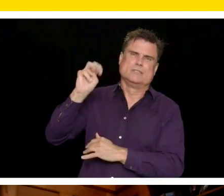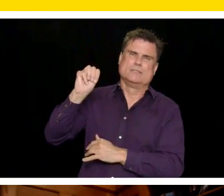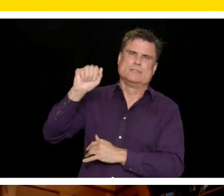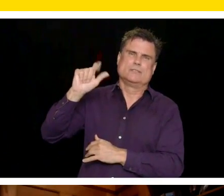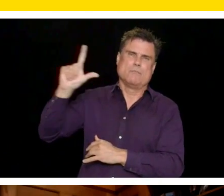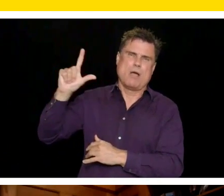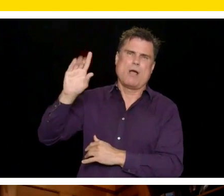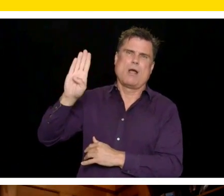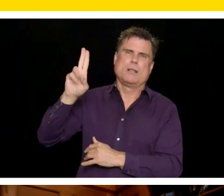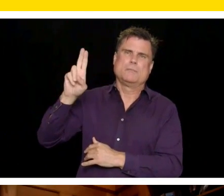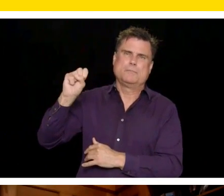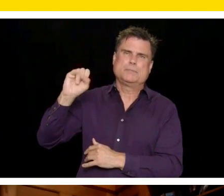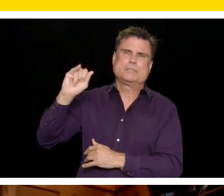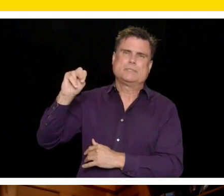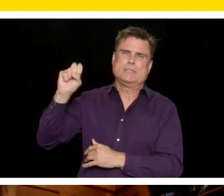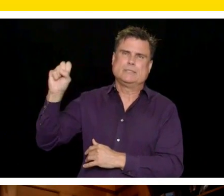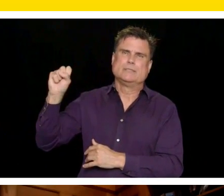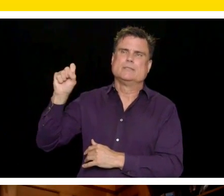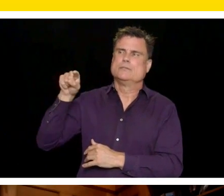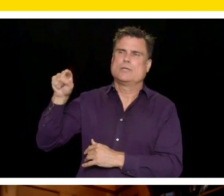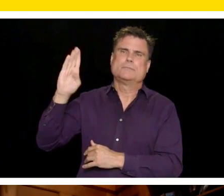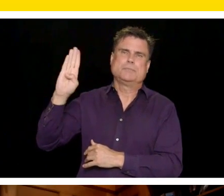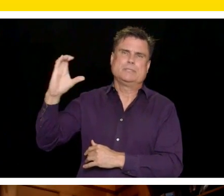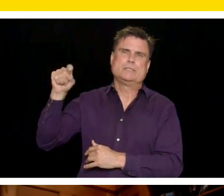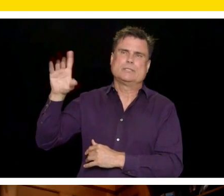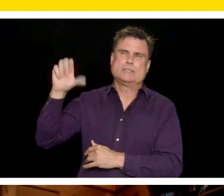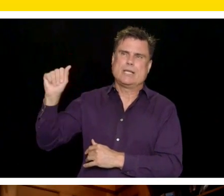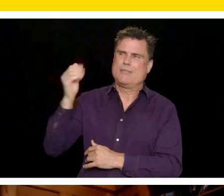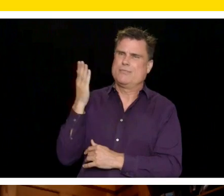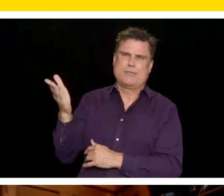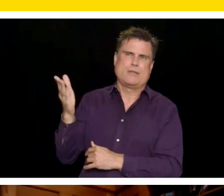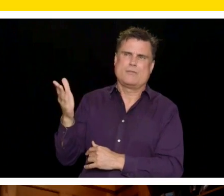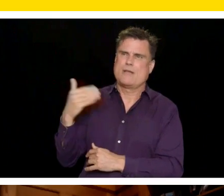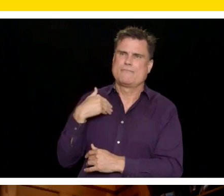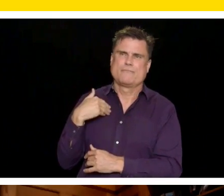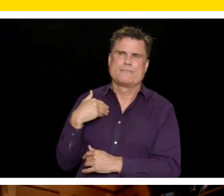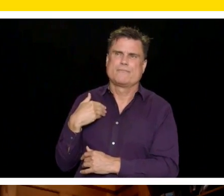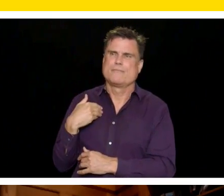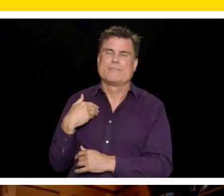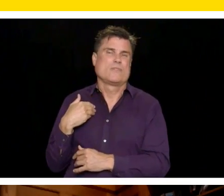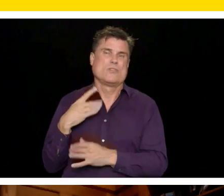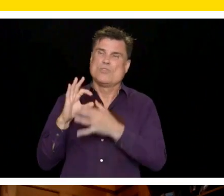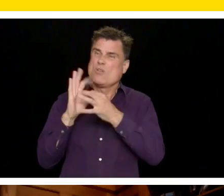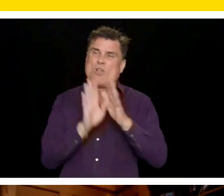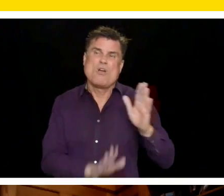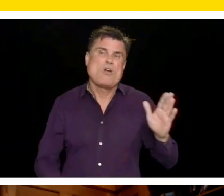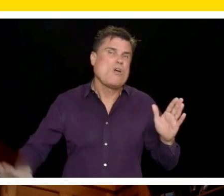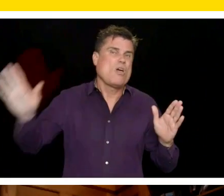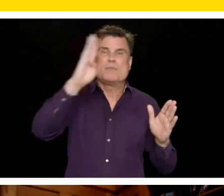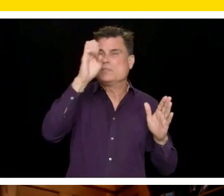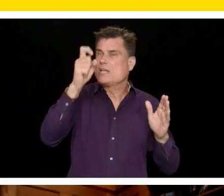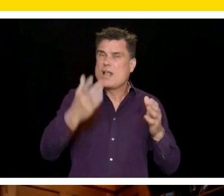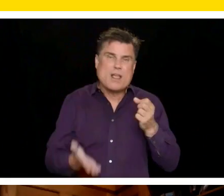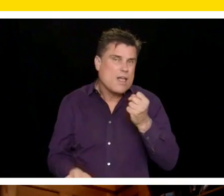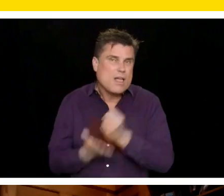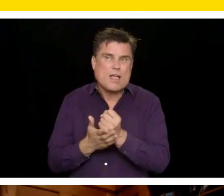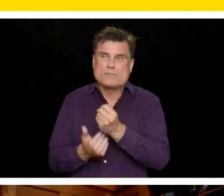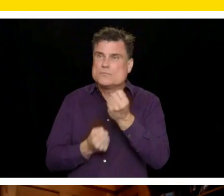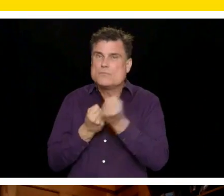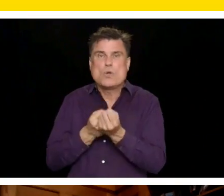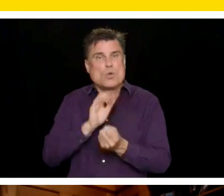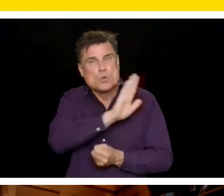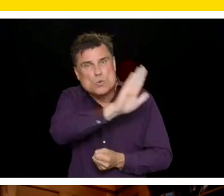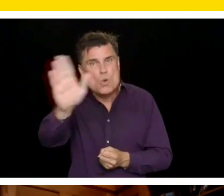get online. That's critical at this juncture, and we've been working with both governments on how we can bring that to BC in a big